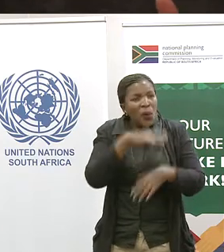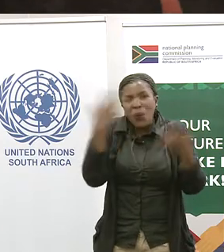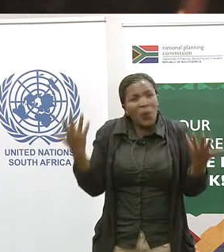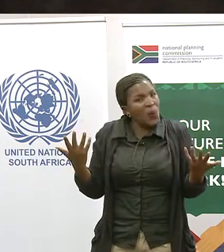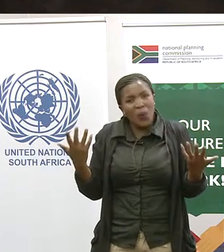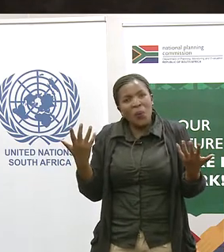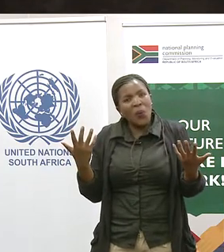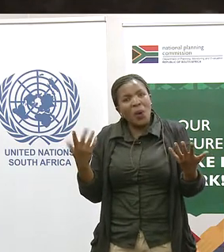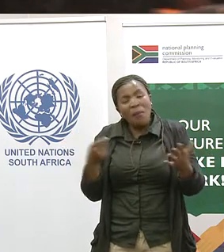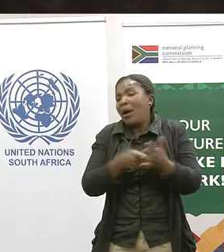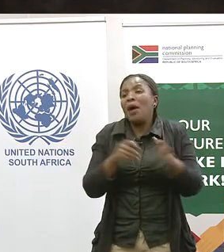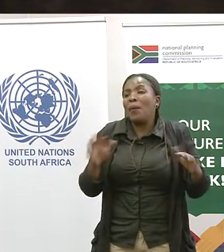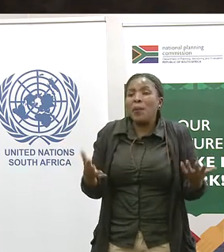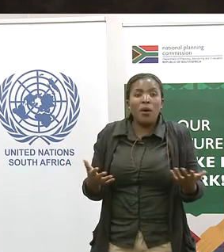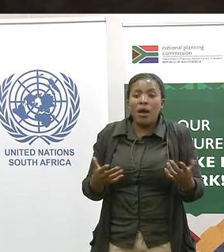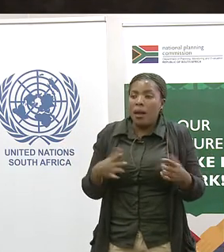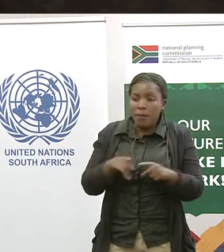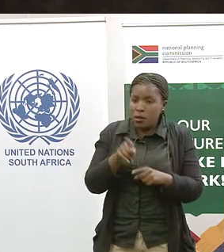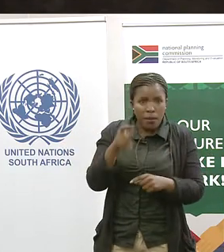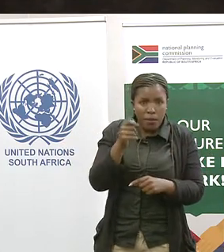good deposit for a car.